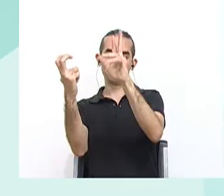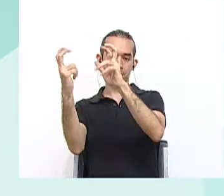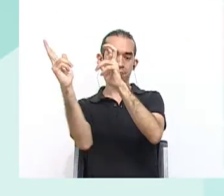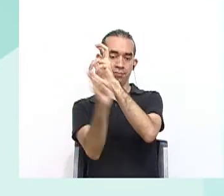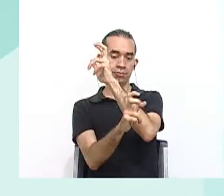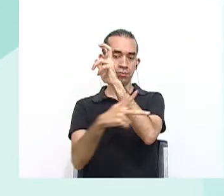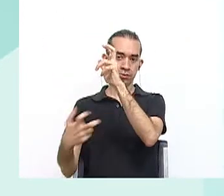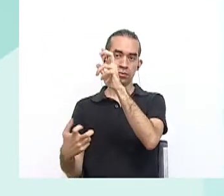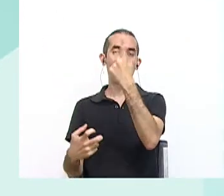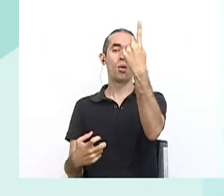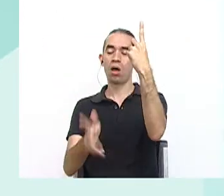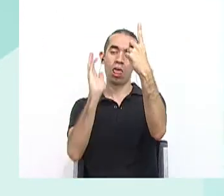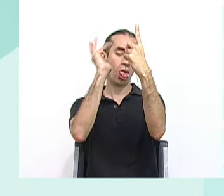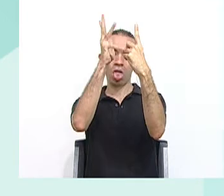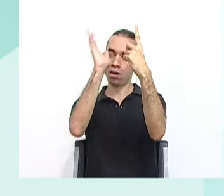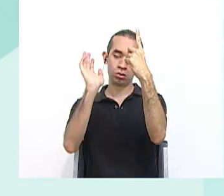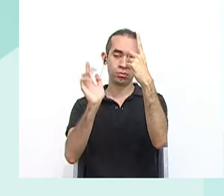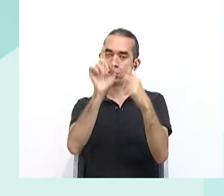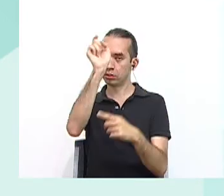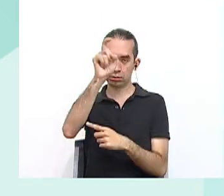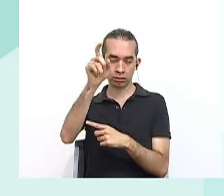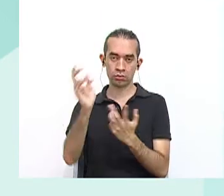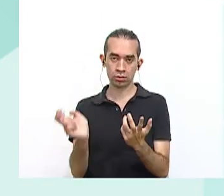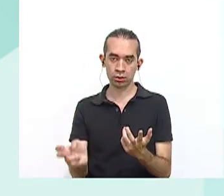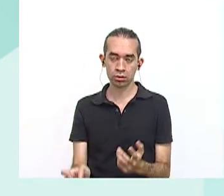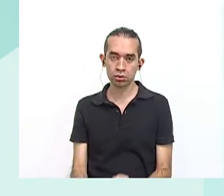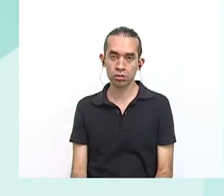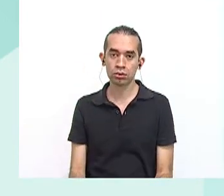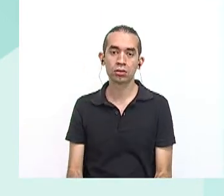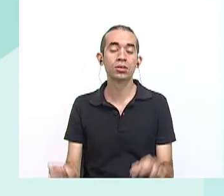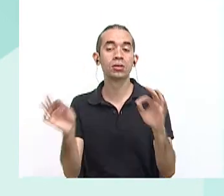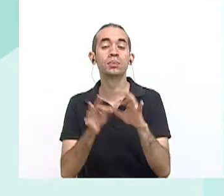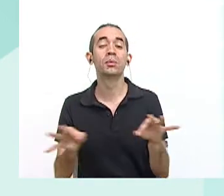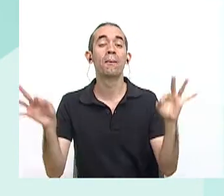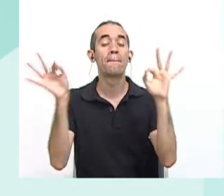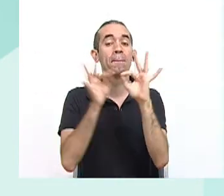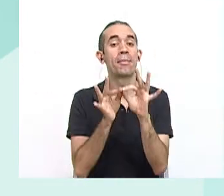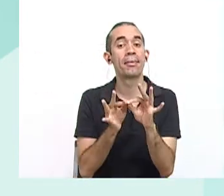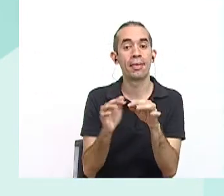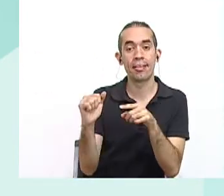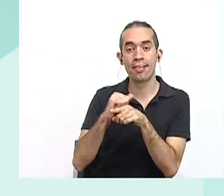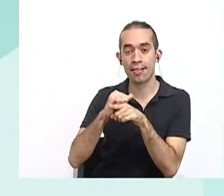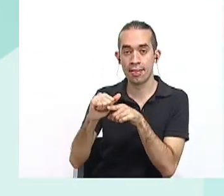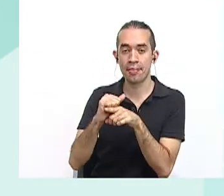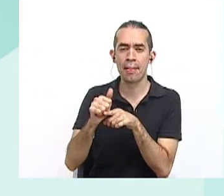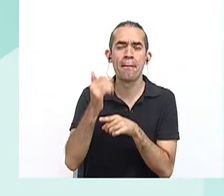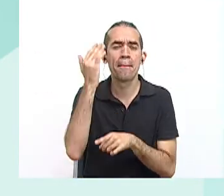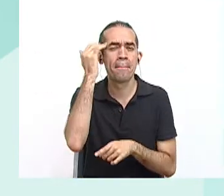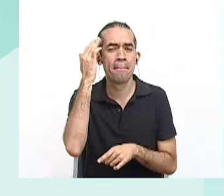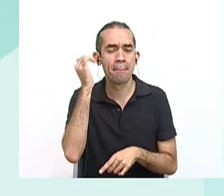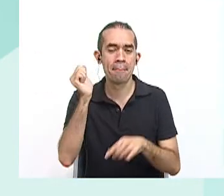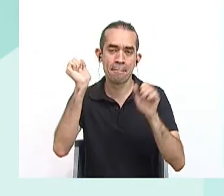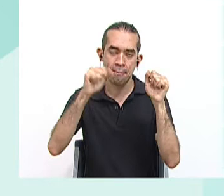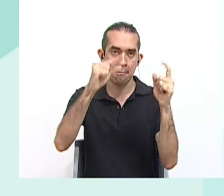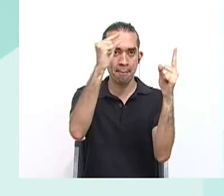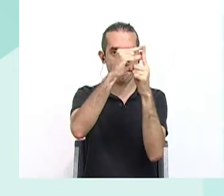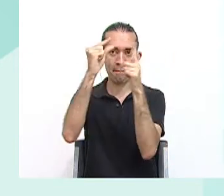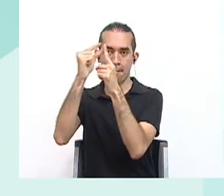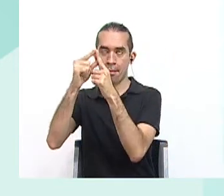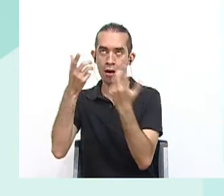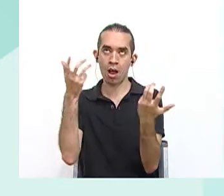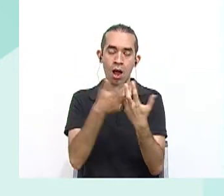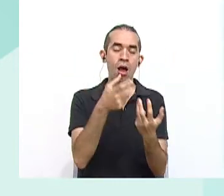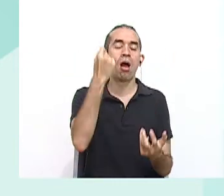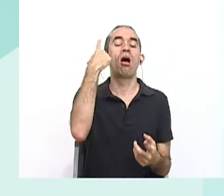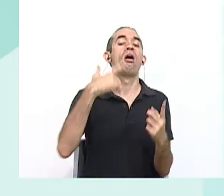words is left out. And it's very important to do this exercise because we can use the words in context, which